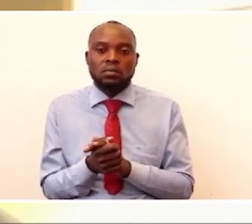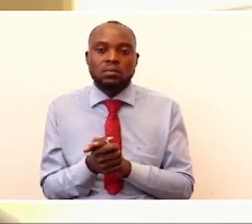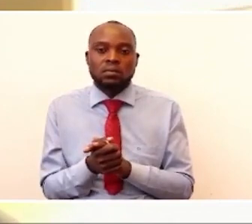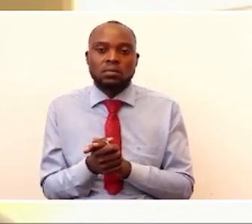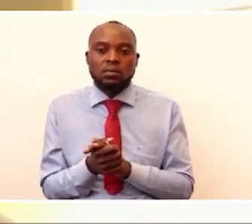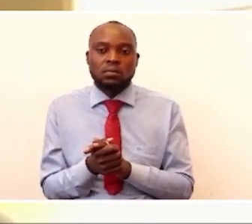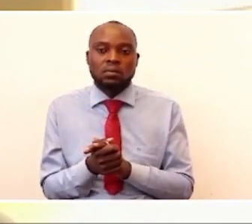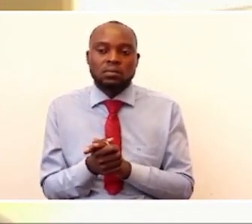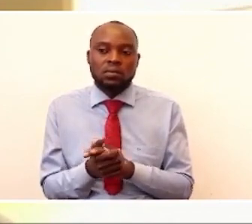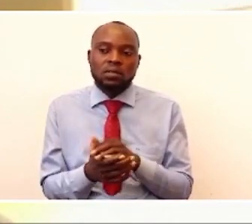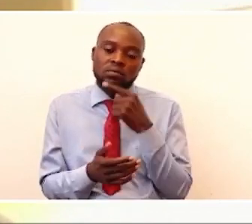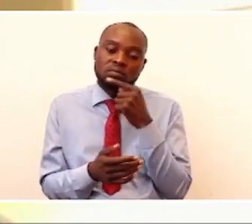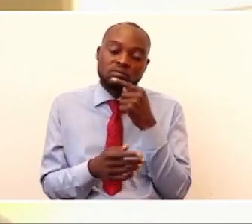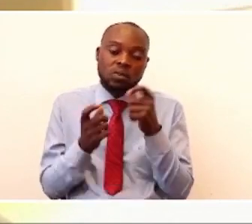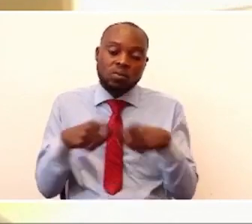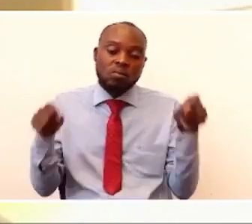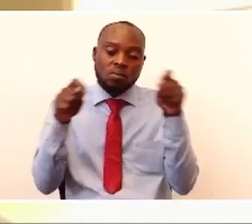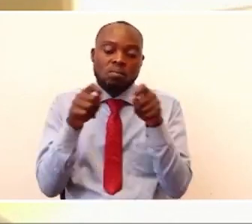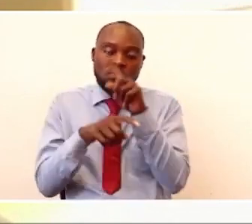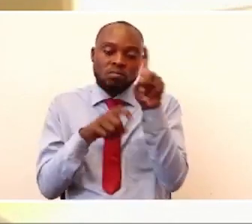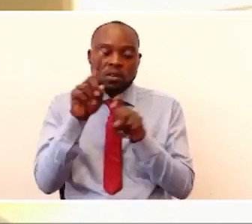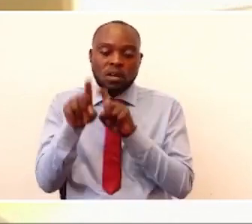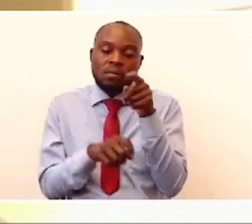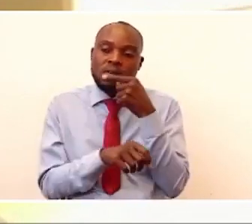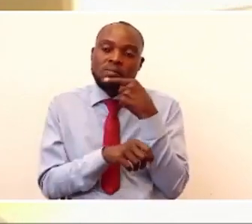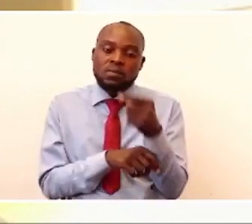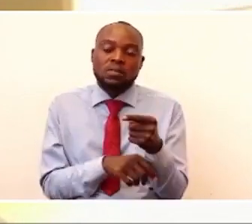on two other key important questions that were mentioned by